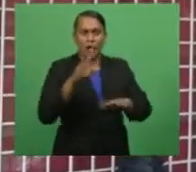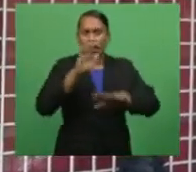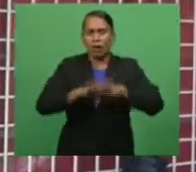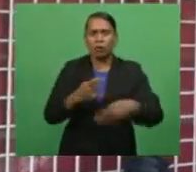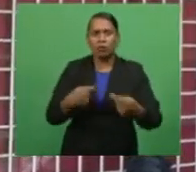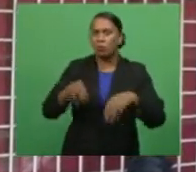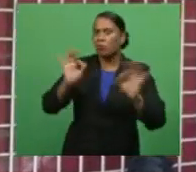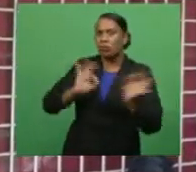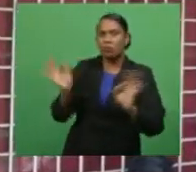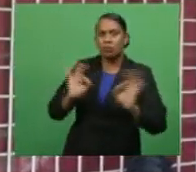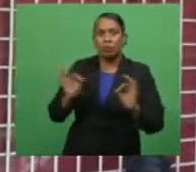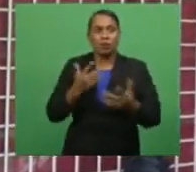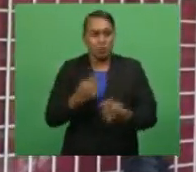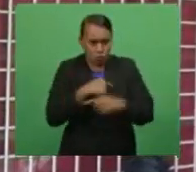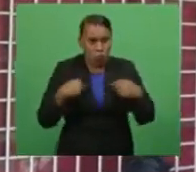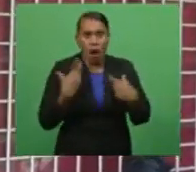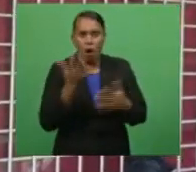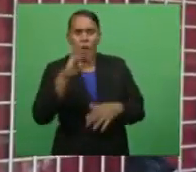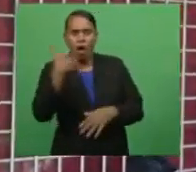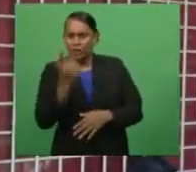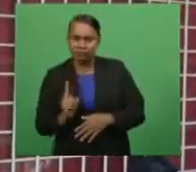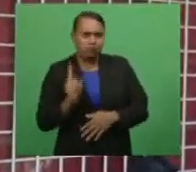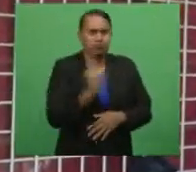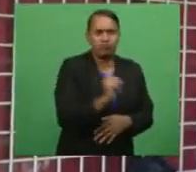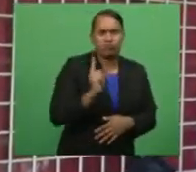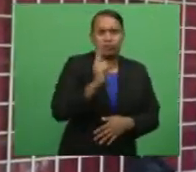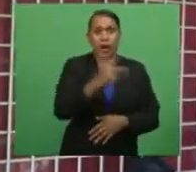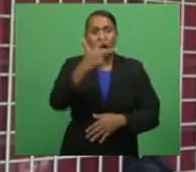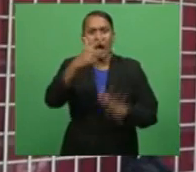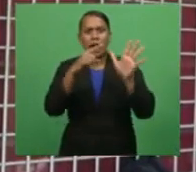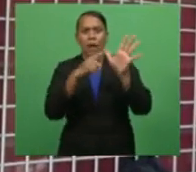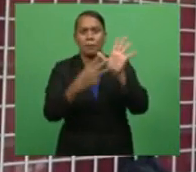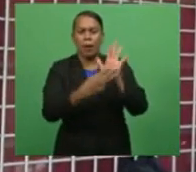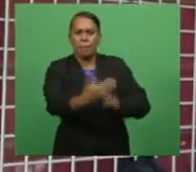as early as 8 a.m. to sell seafood, and we always reach